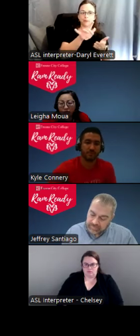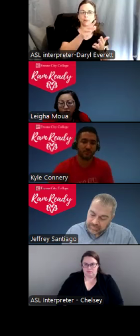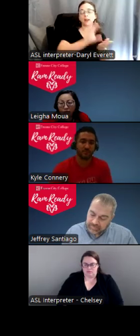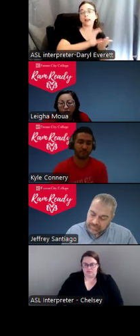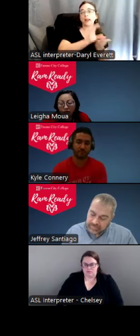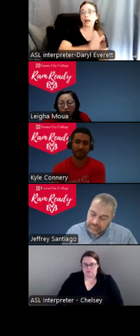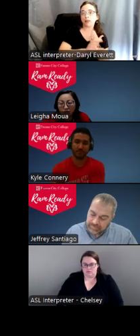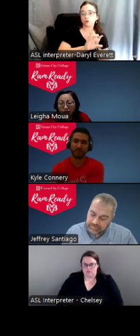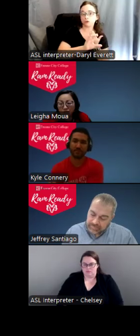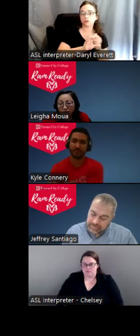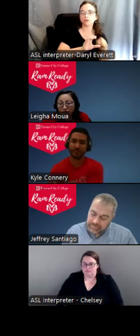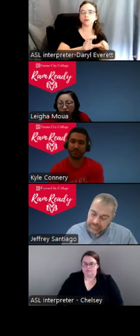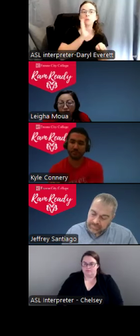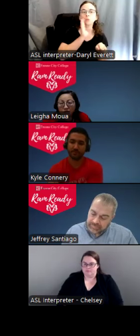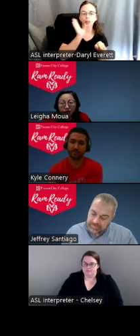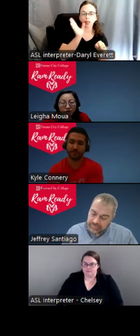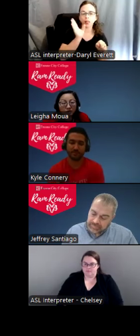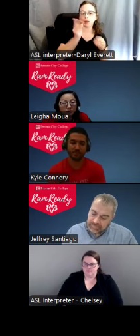more availabilities.